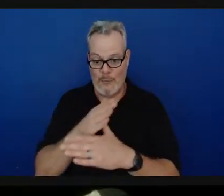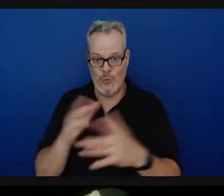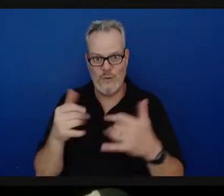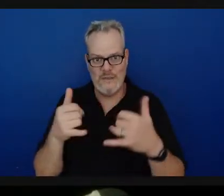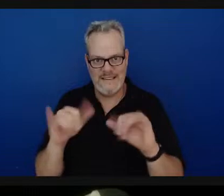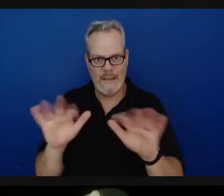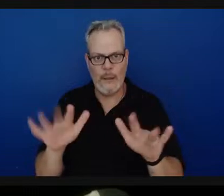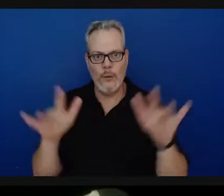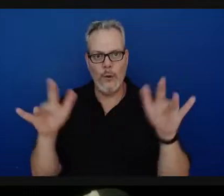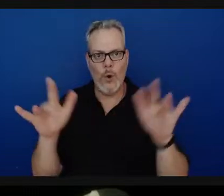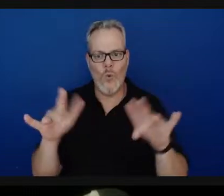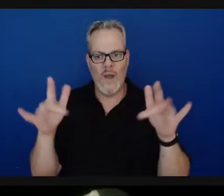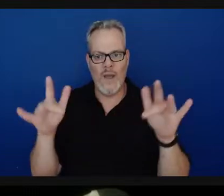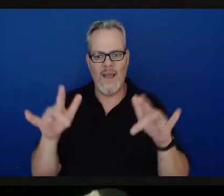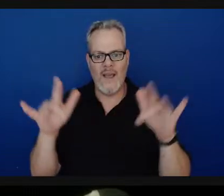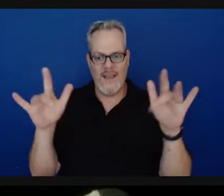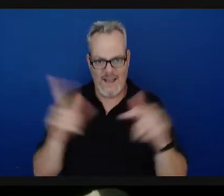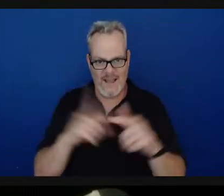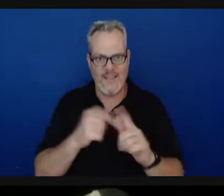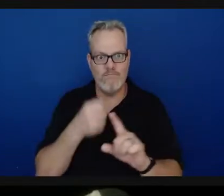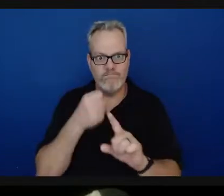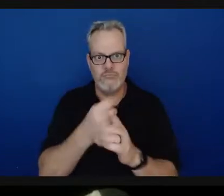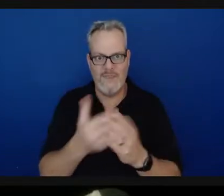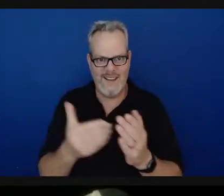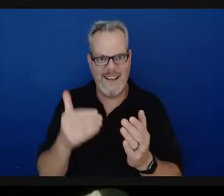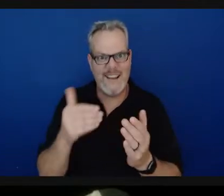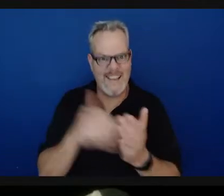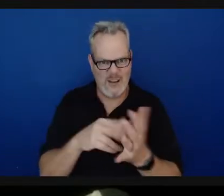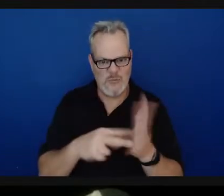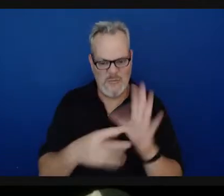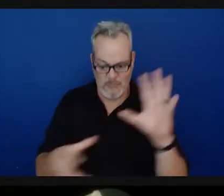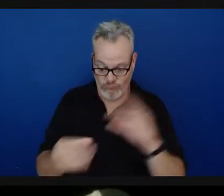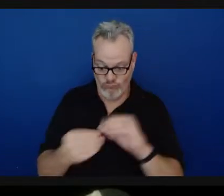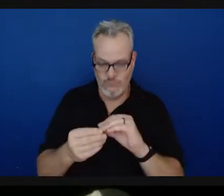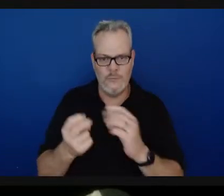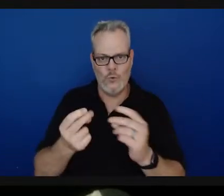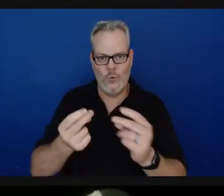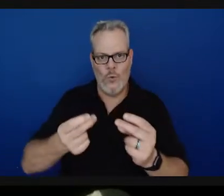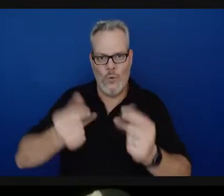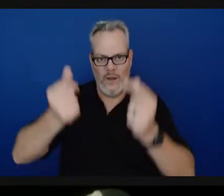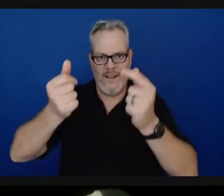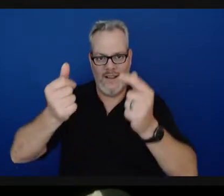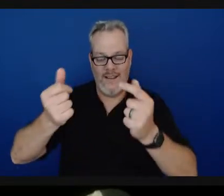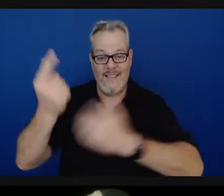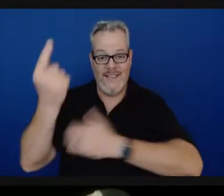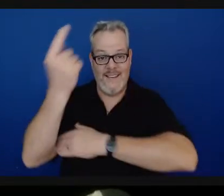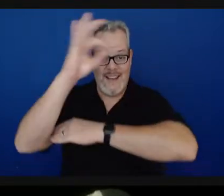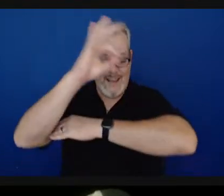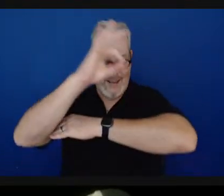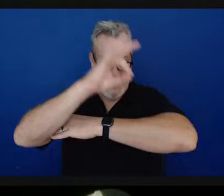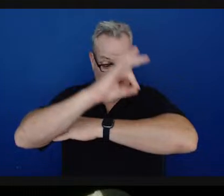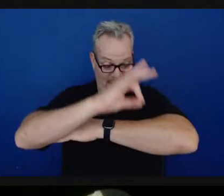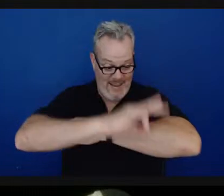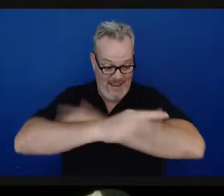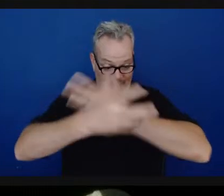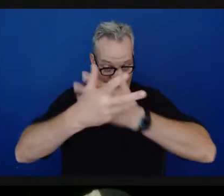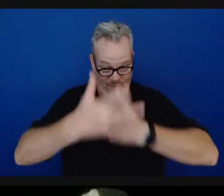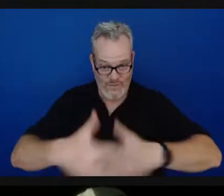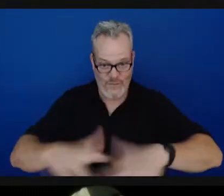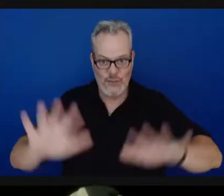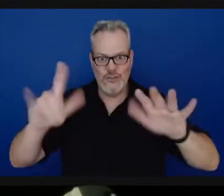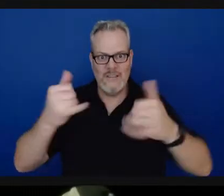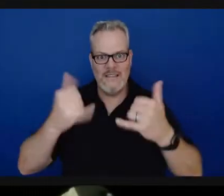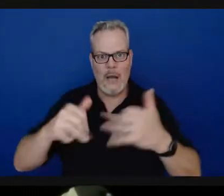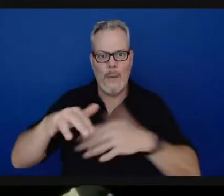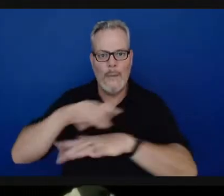out again. So relatively speaking, pretty quick. By daybreak, it's over, overturning, and not much to see except gas now,